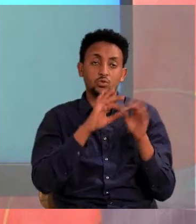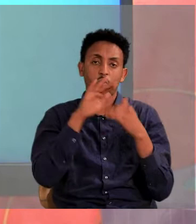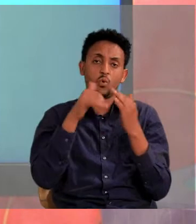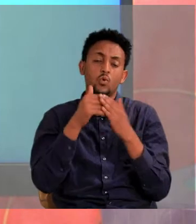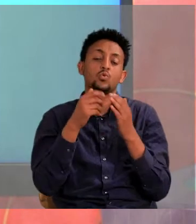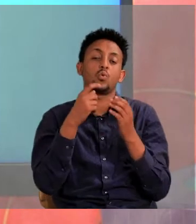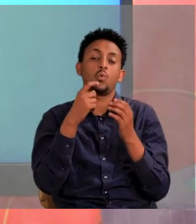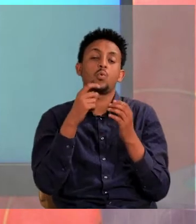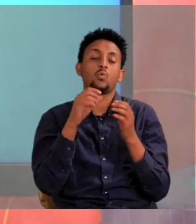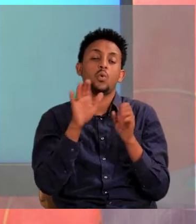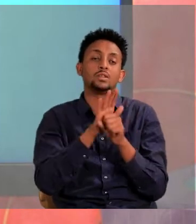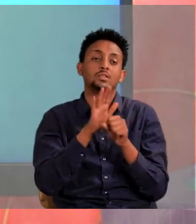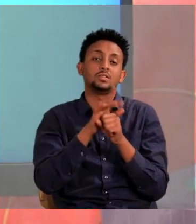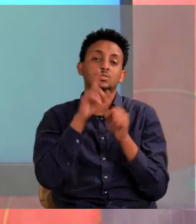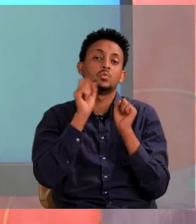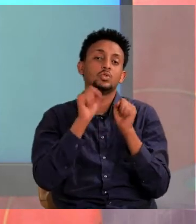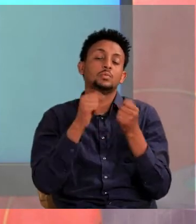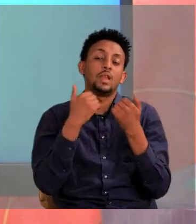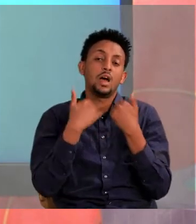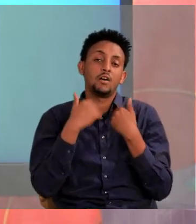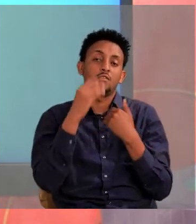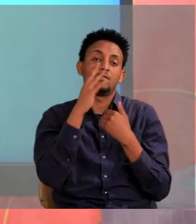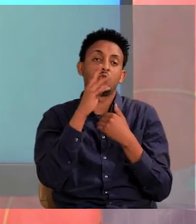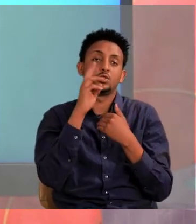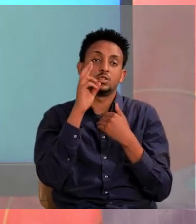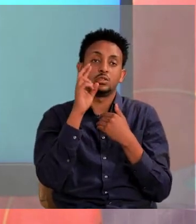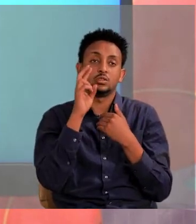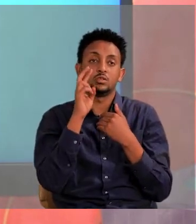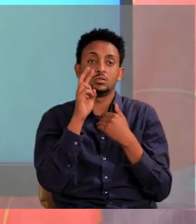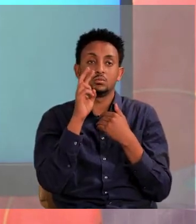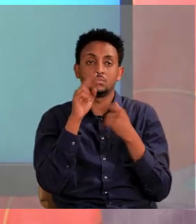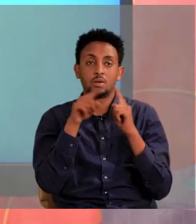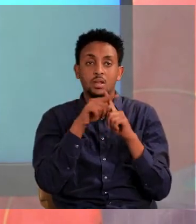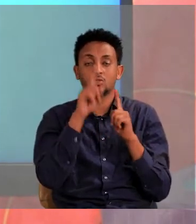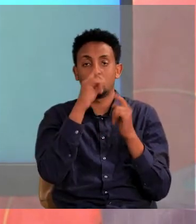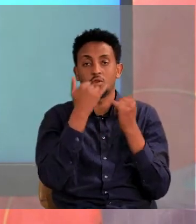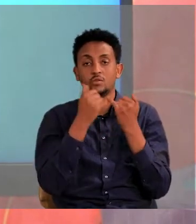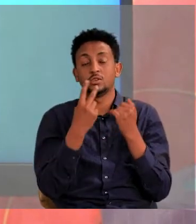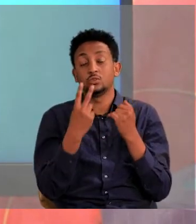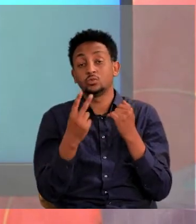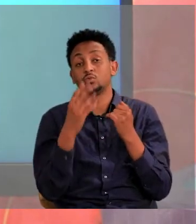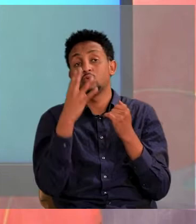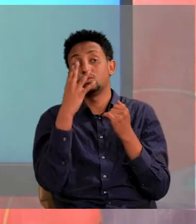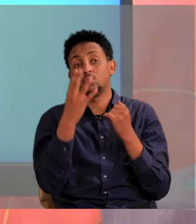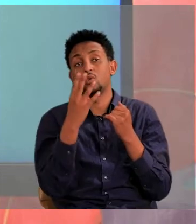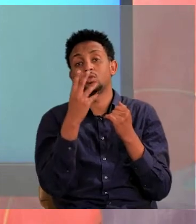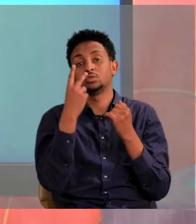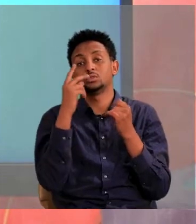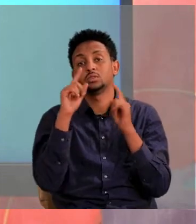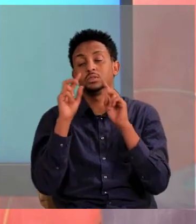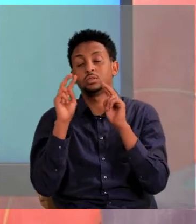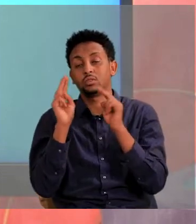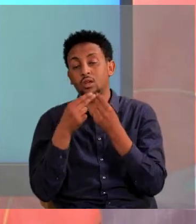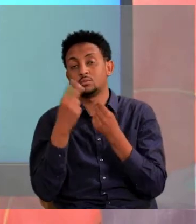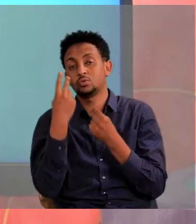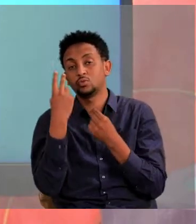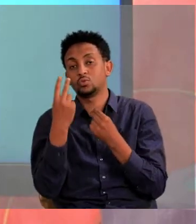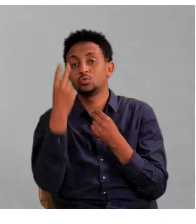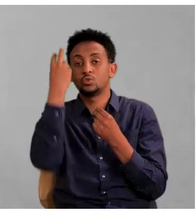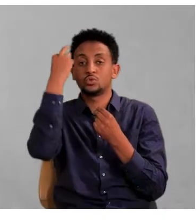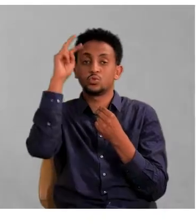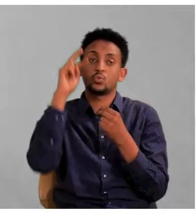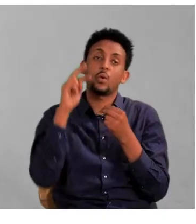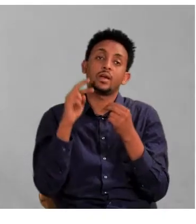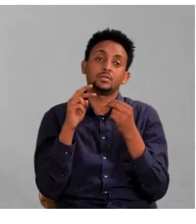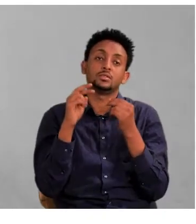those quantities, it's possible to have 42 plus 1 over 2. The mass of the particle is 4. The initial velocity is 2.